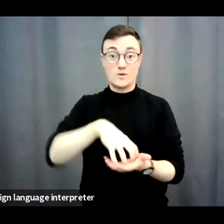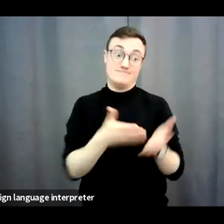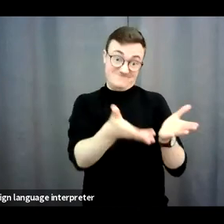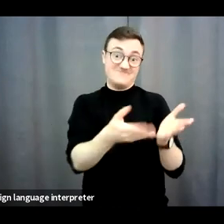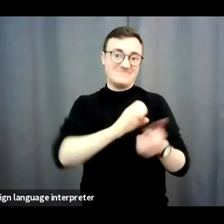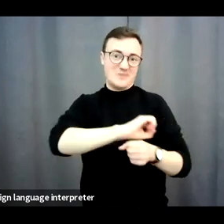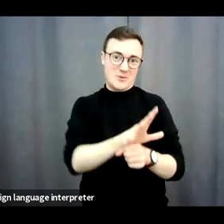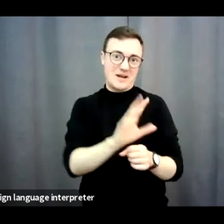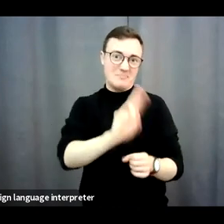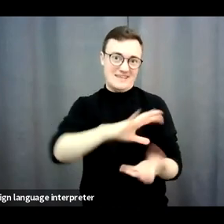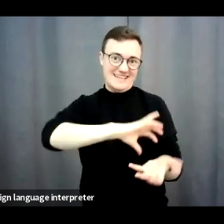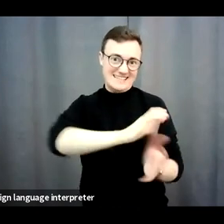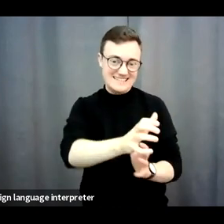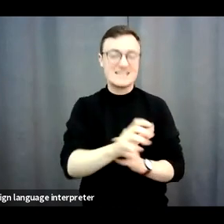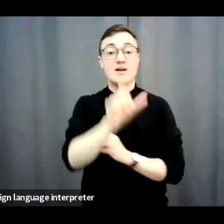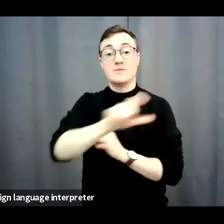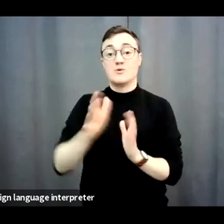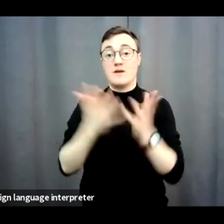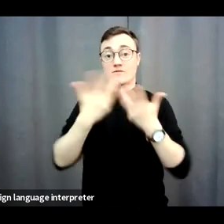people with disabilities and youth